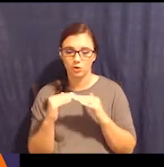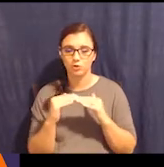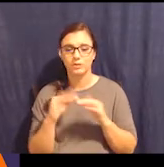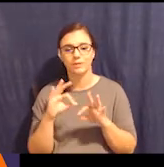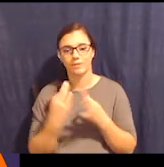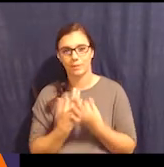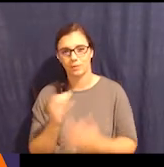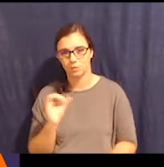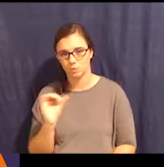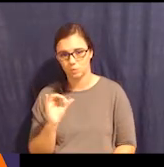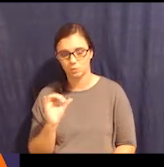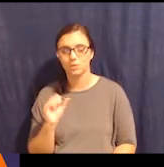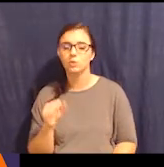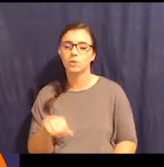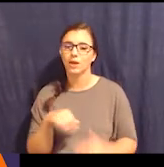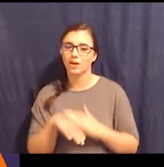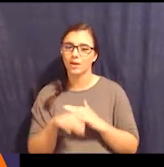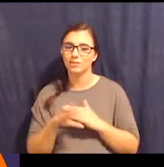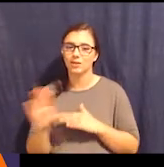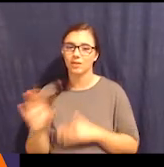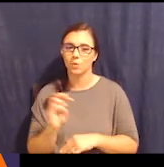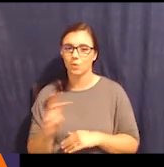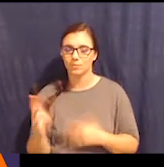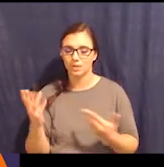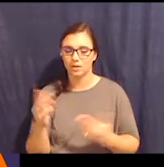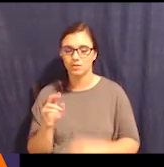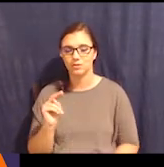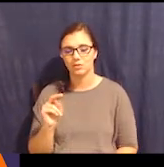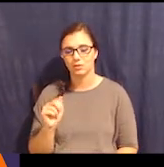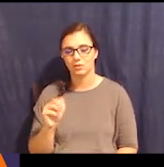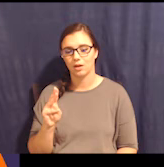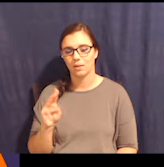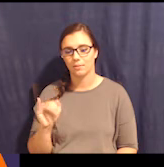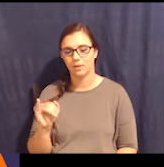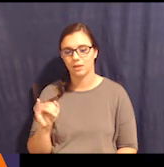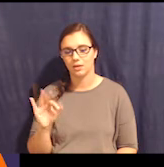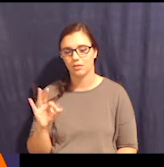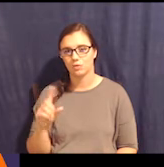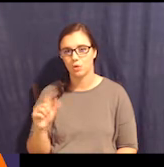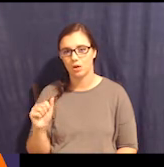at namiflorida.org. That's